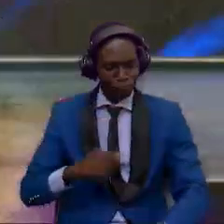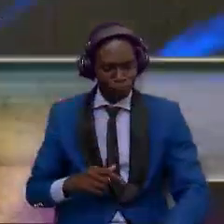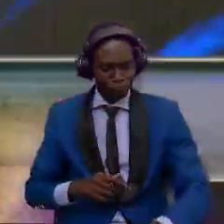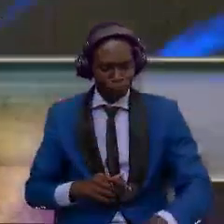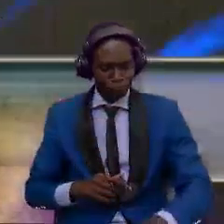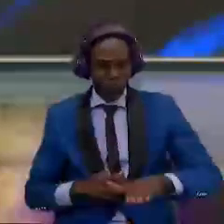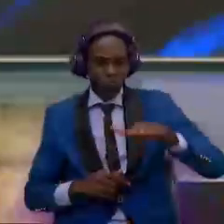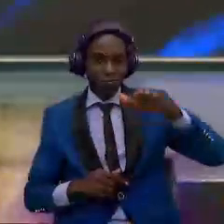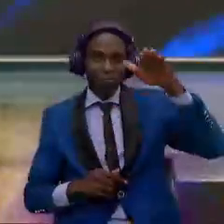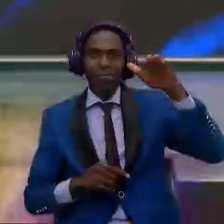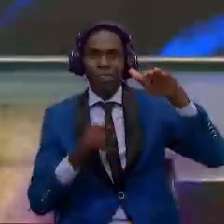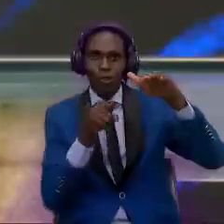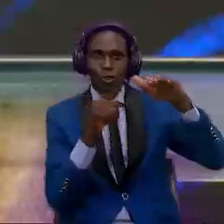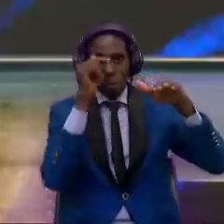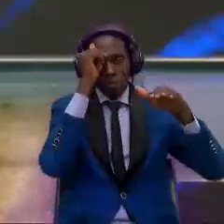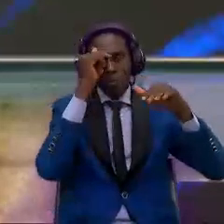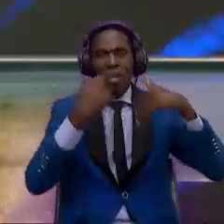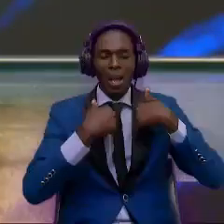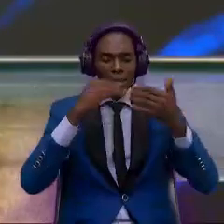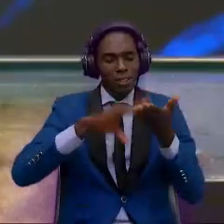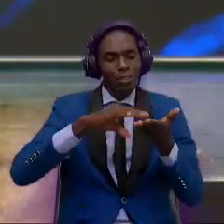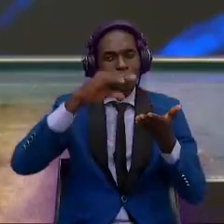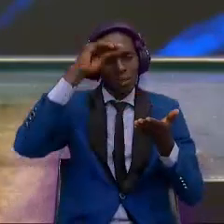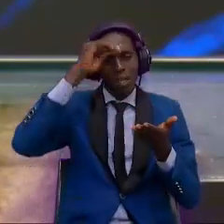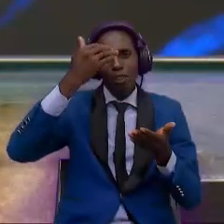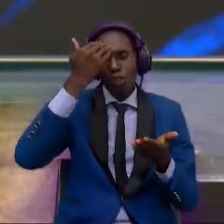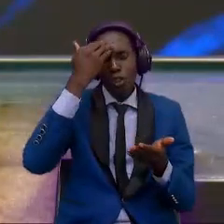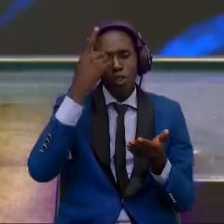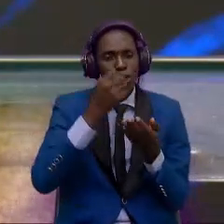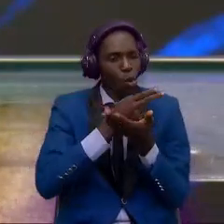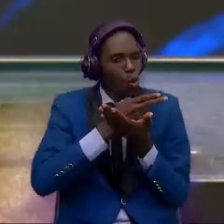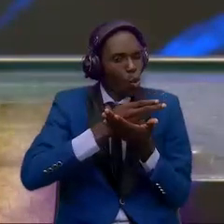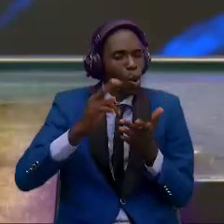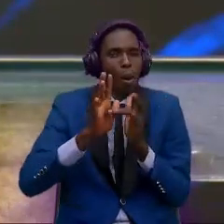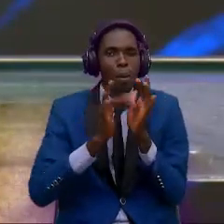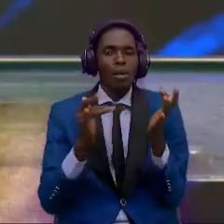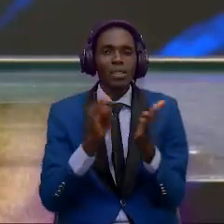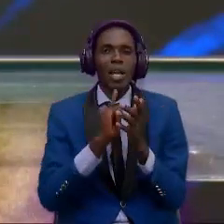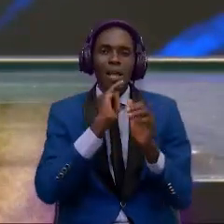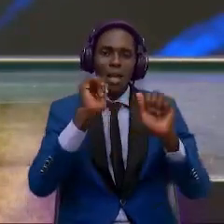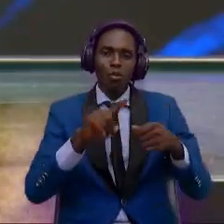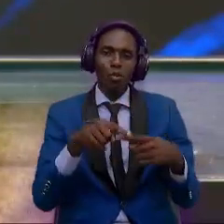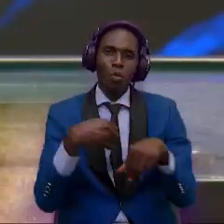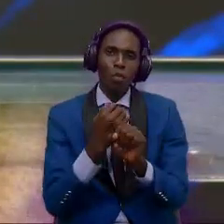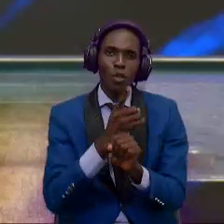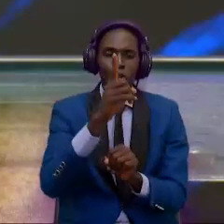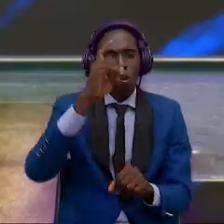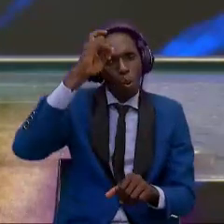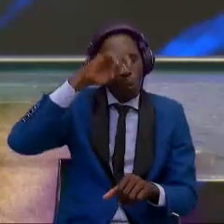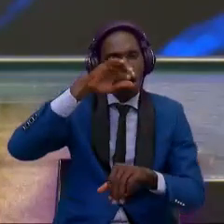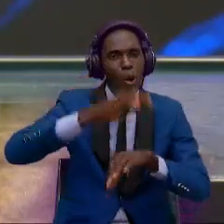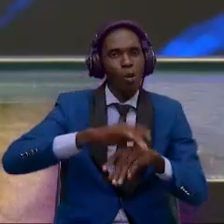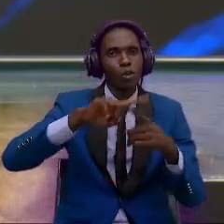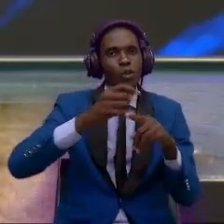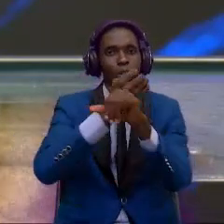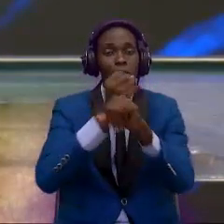hast known the holy scriptures, which are able to make thee wise unto salvation